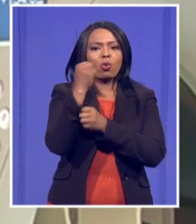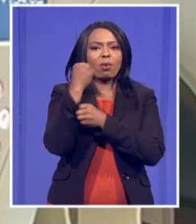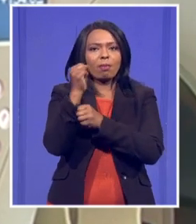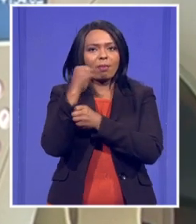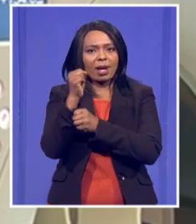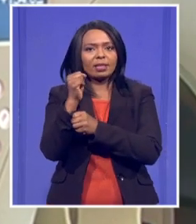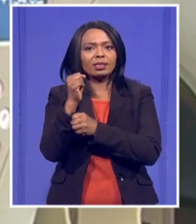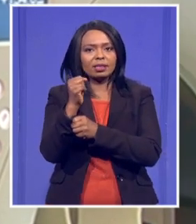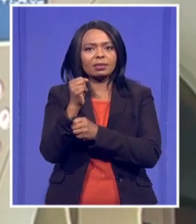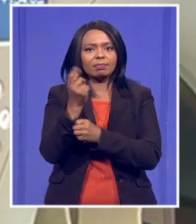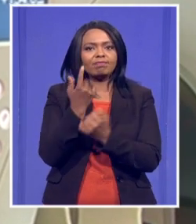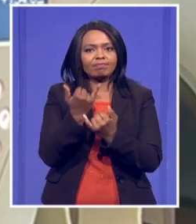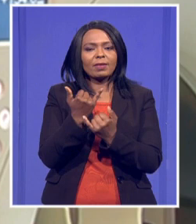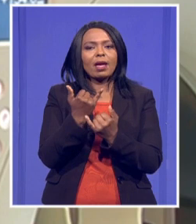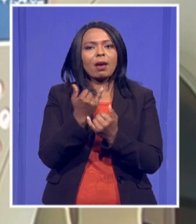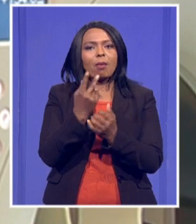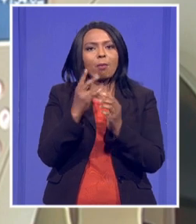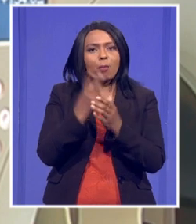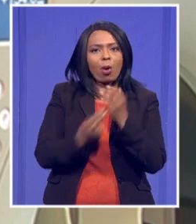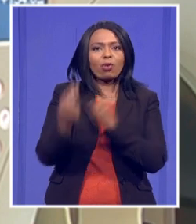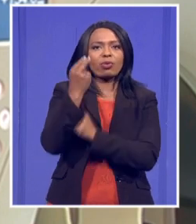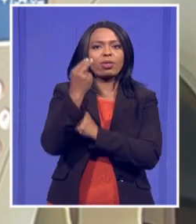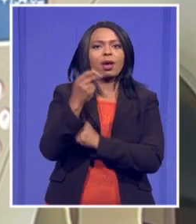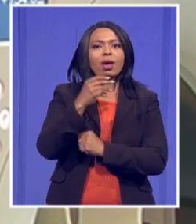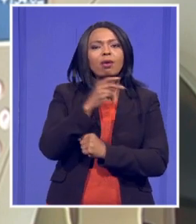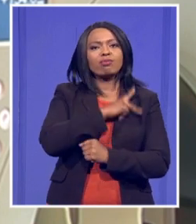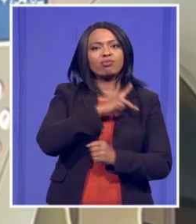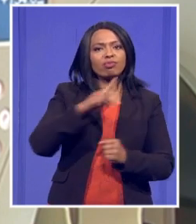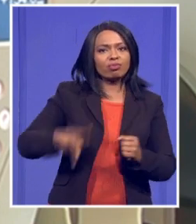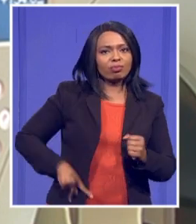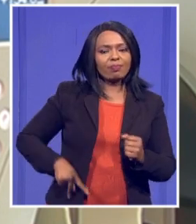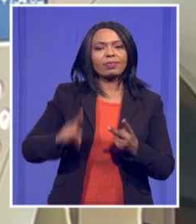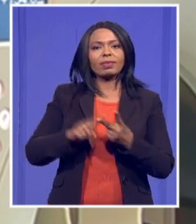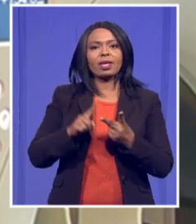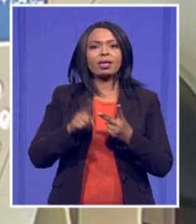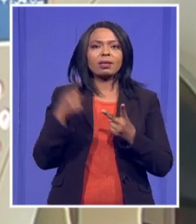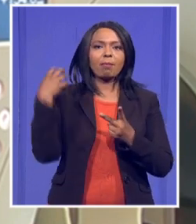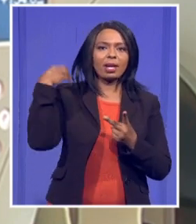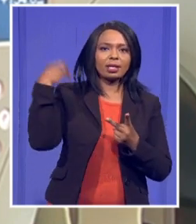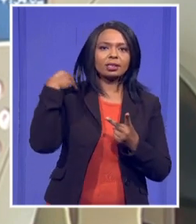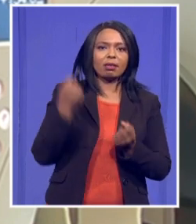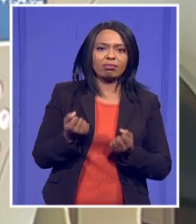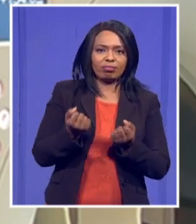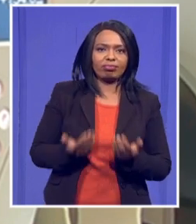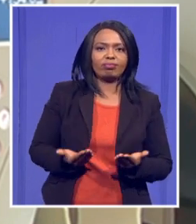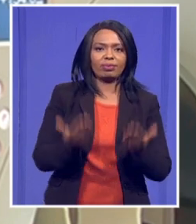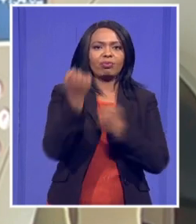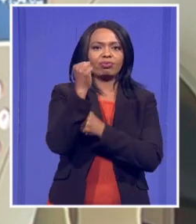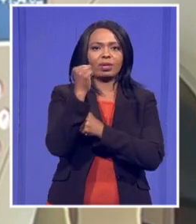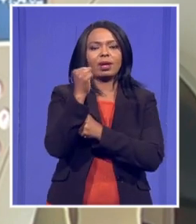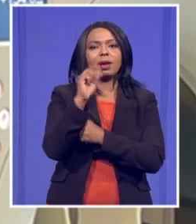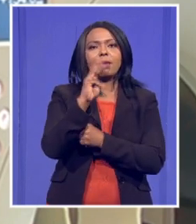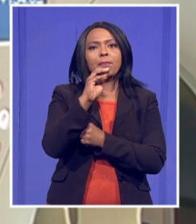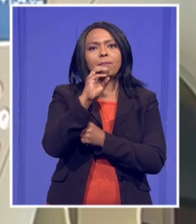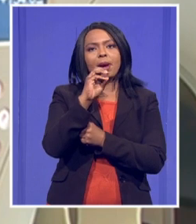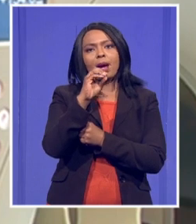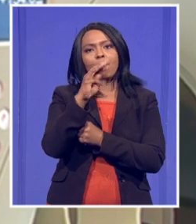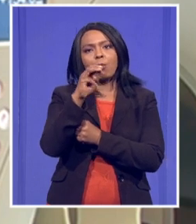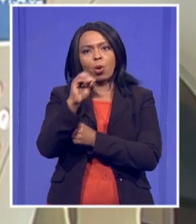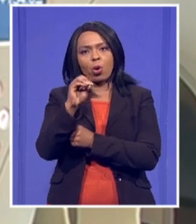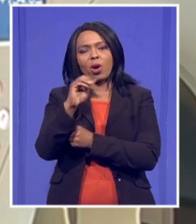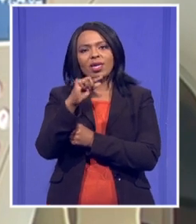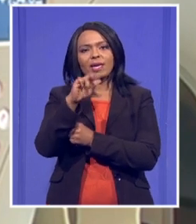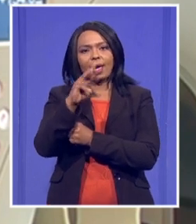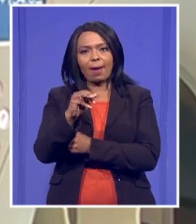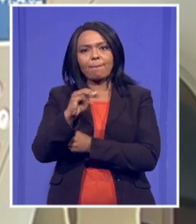that both the Premier and the Minister will be handing over to the people of Sekhukhune. That is the mammogram. We all know